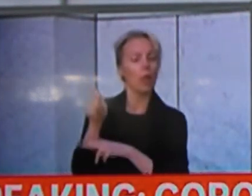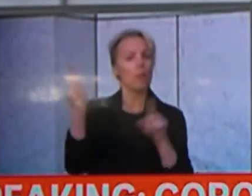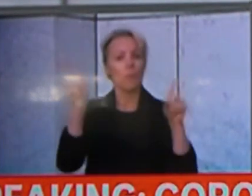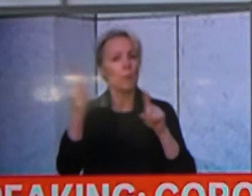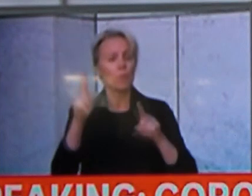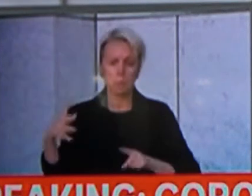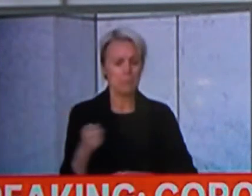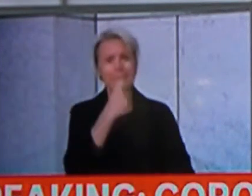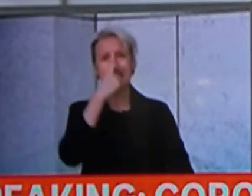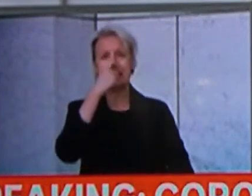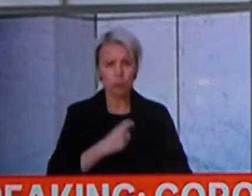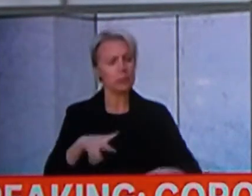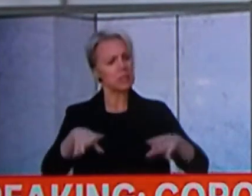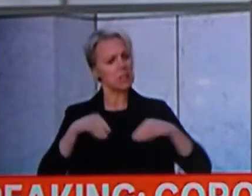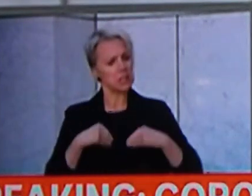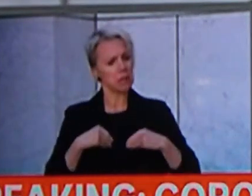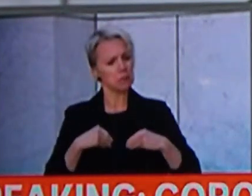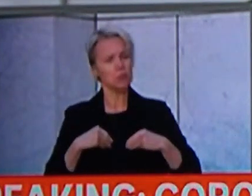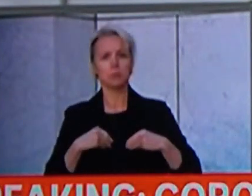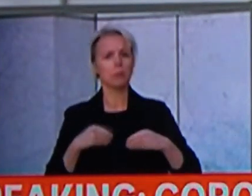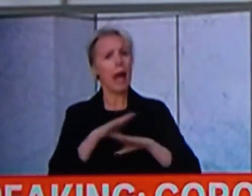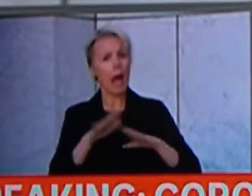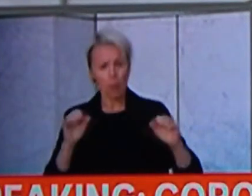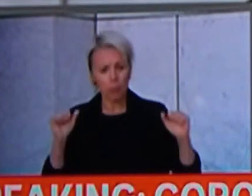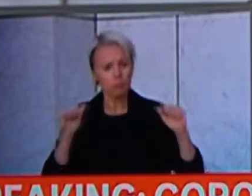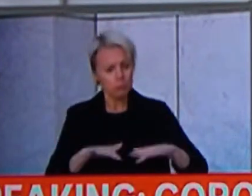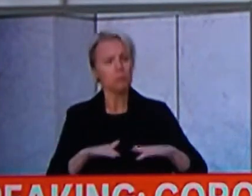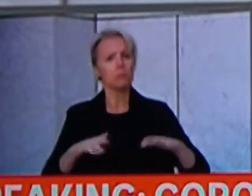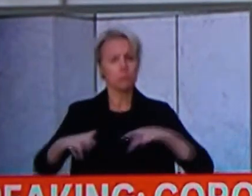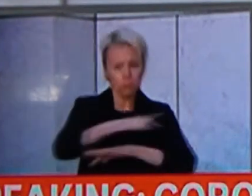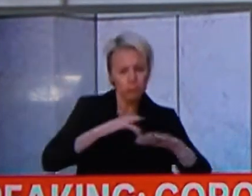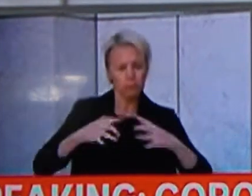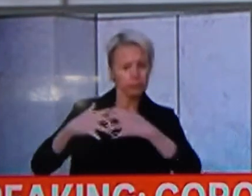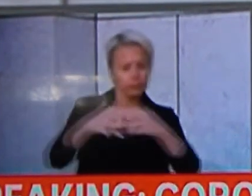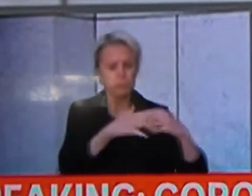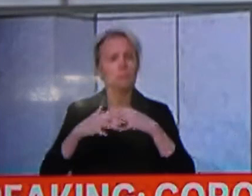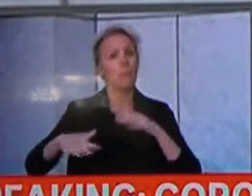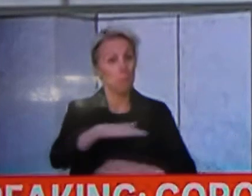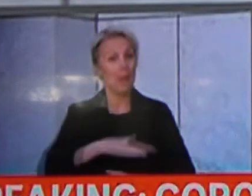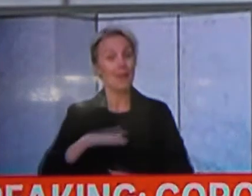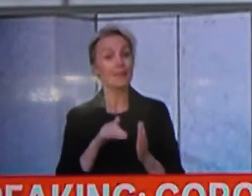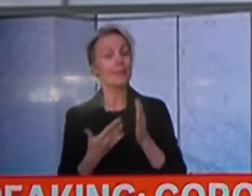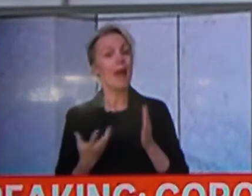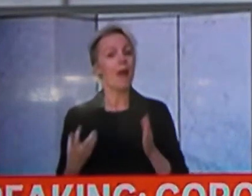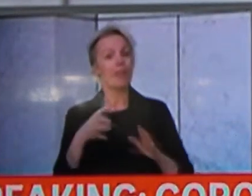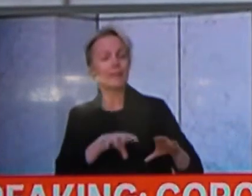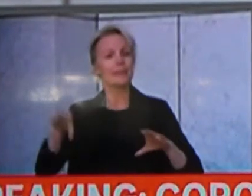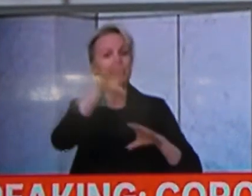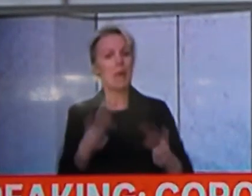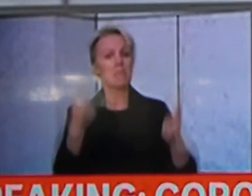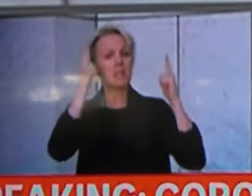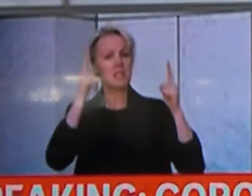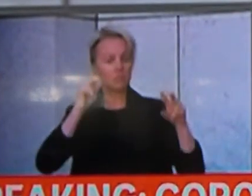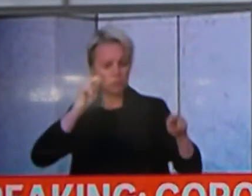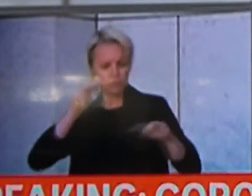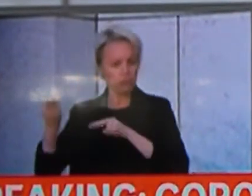social distancing policies very seriously. I mean, the states are moving quickly to mandate them and enforce them. As I said, they'll be